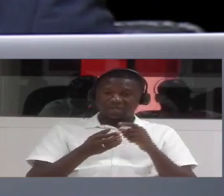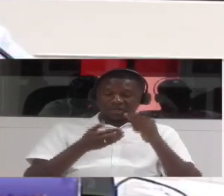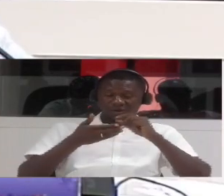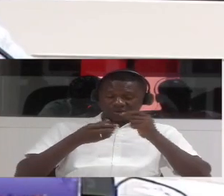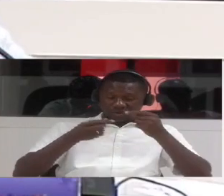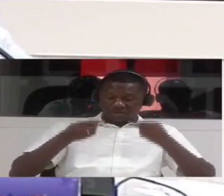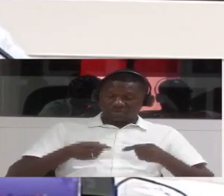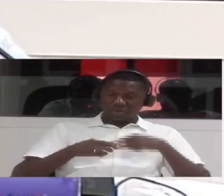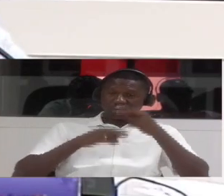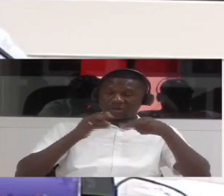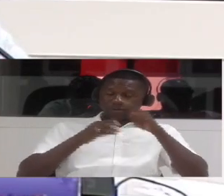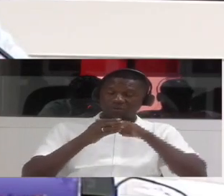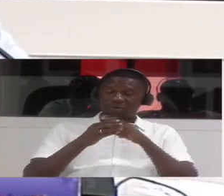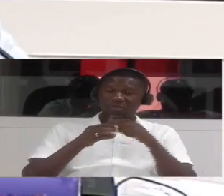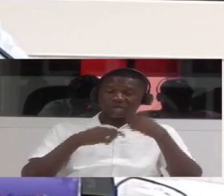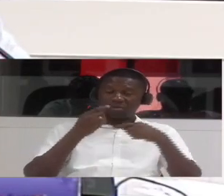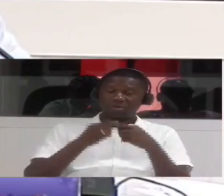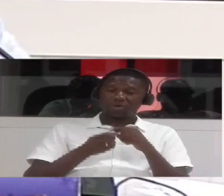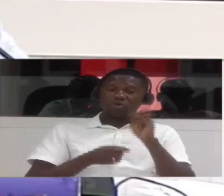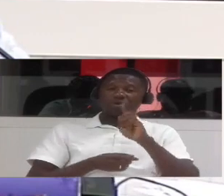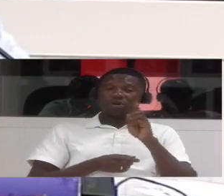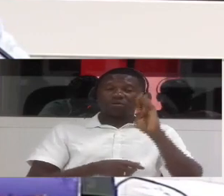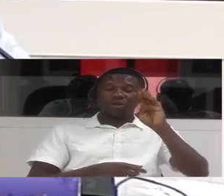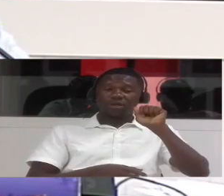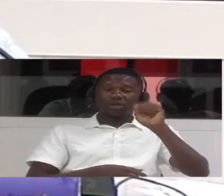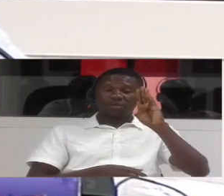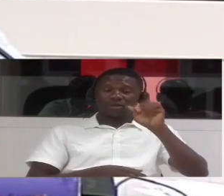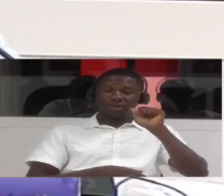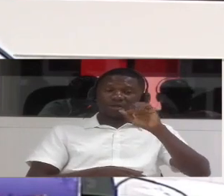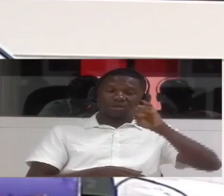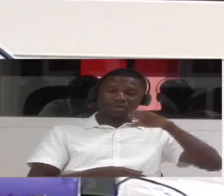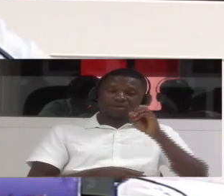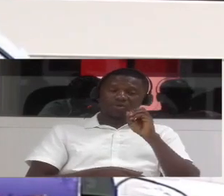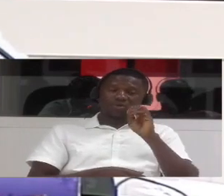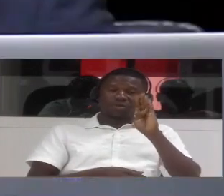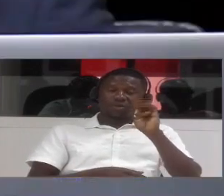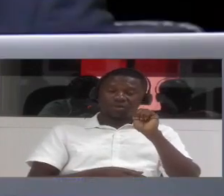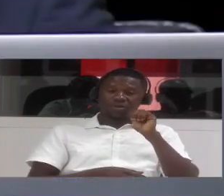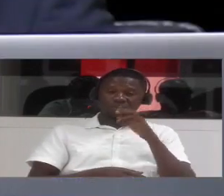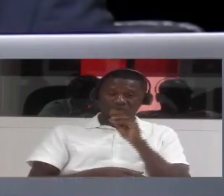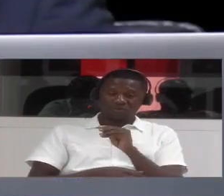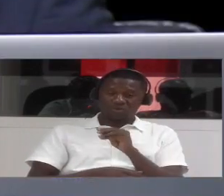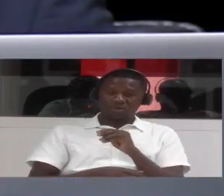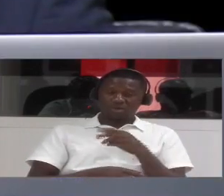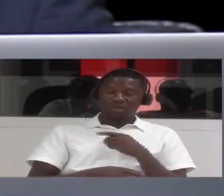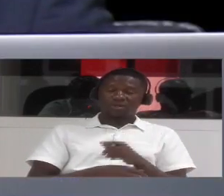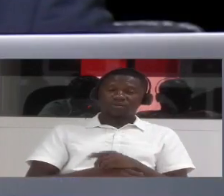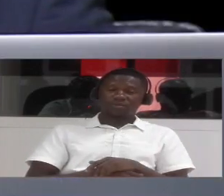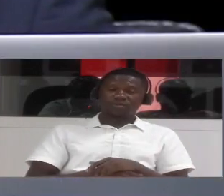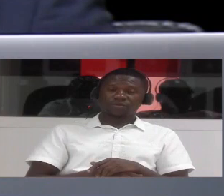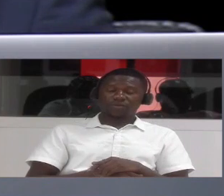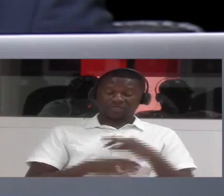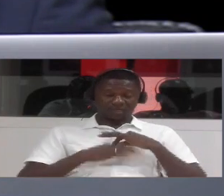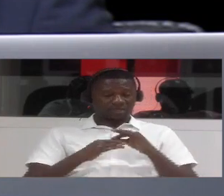fact, he interviewed an ex-APRC supporter who said he was going to do that. Interesting. 10